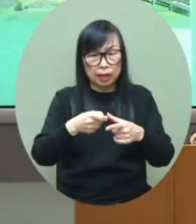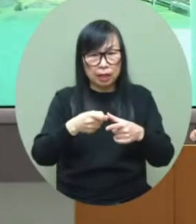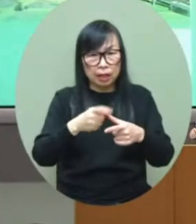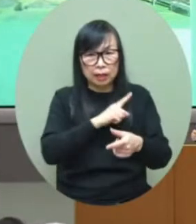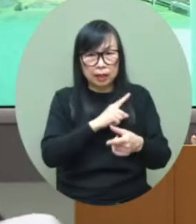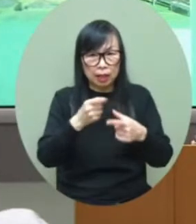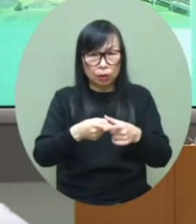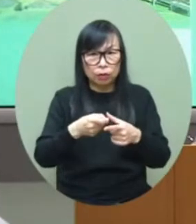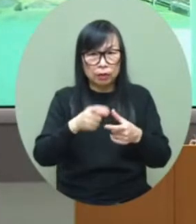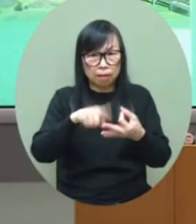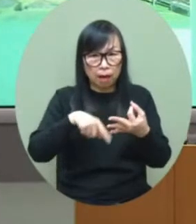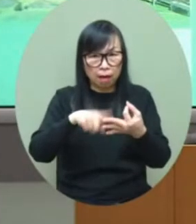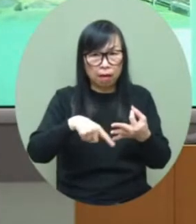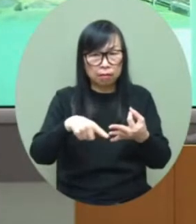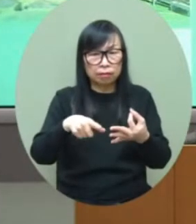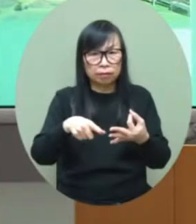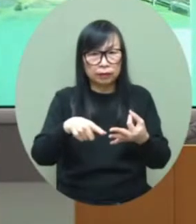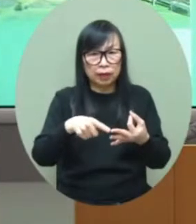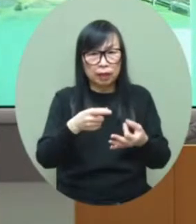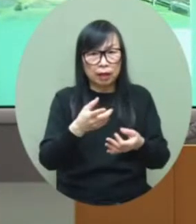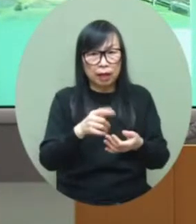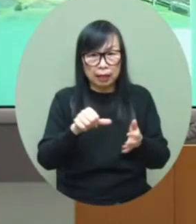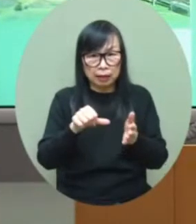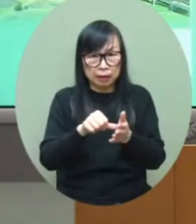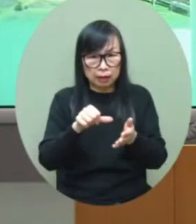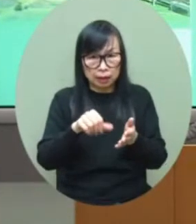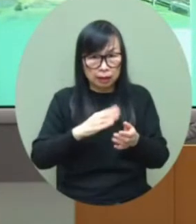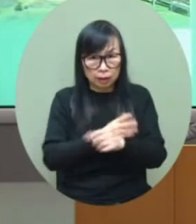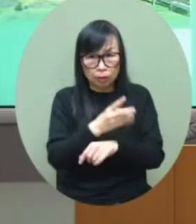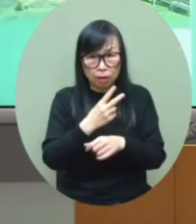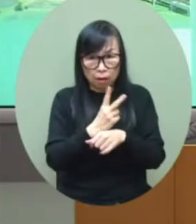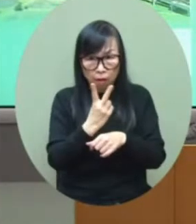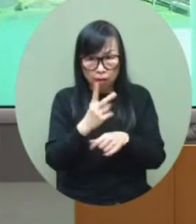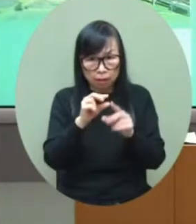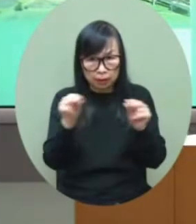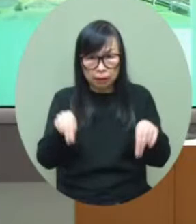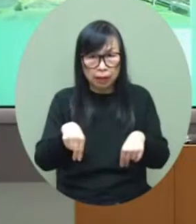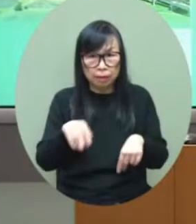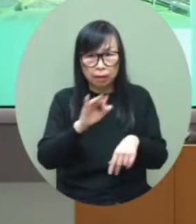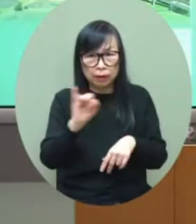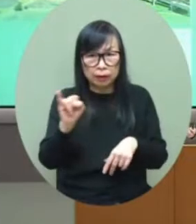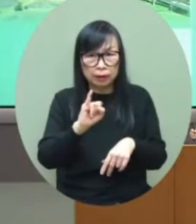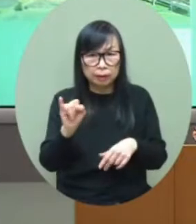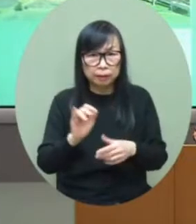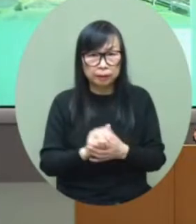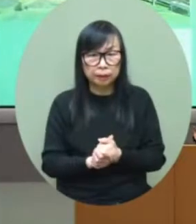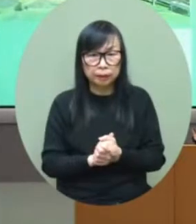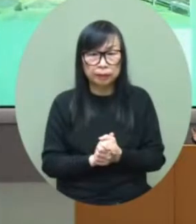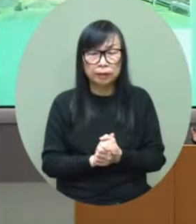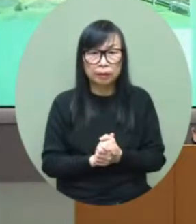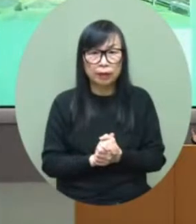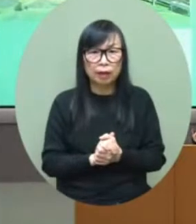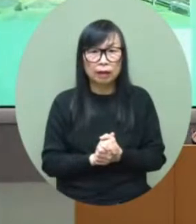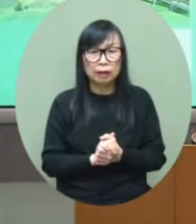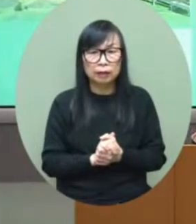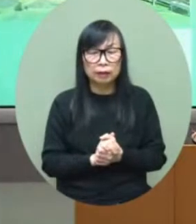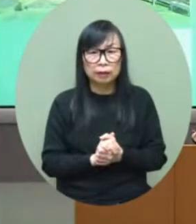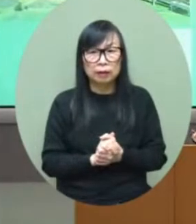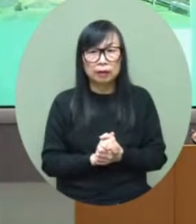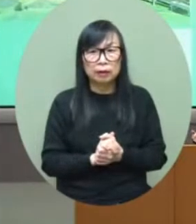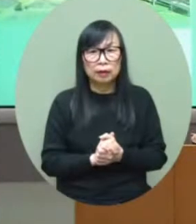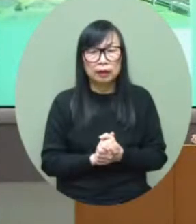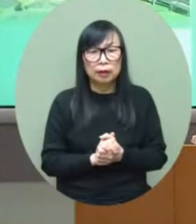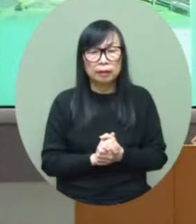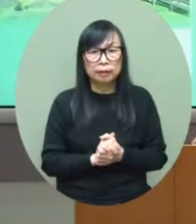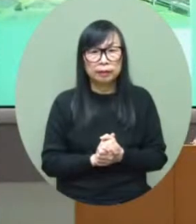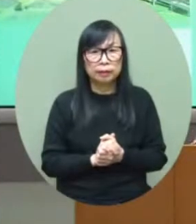you. First, please identify your organization and also please limit yourself to two questions each. The gentleman